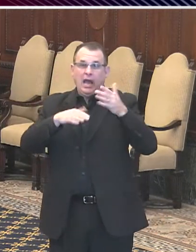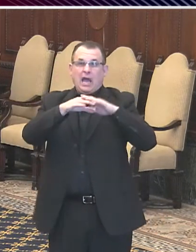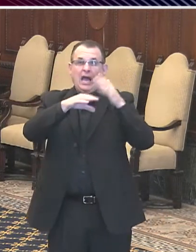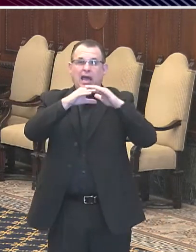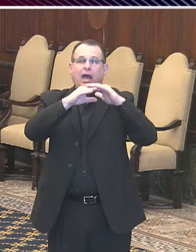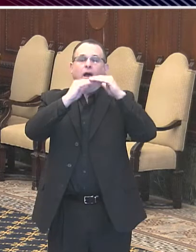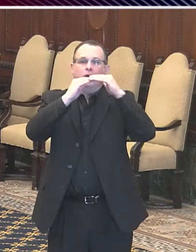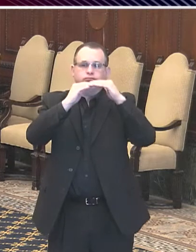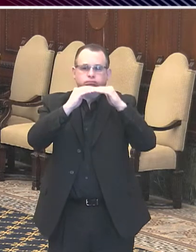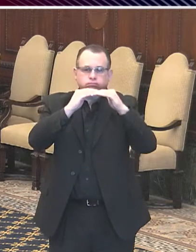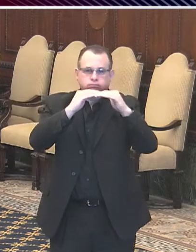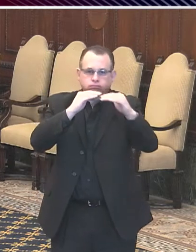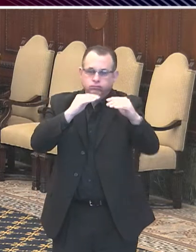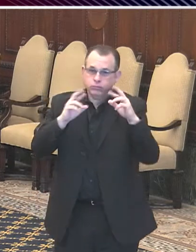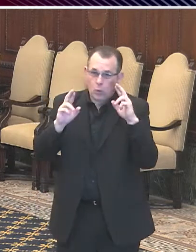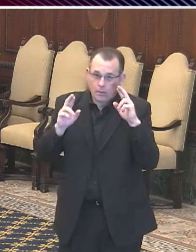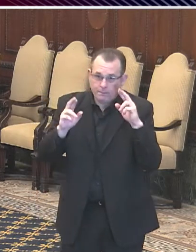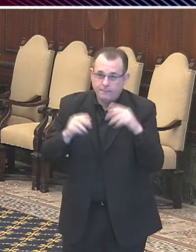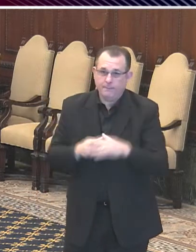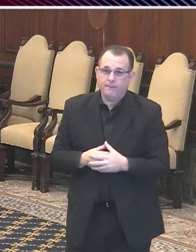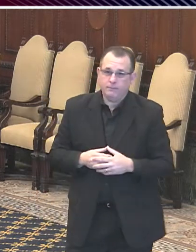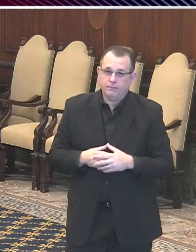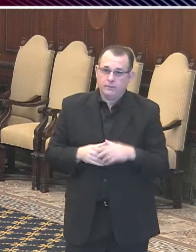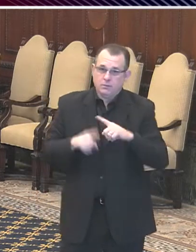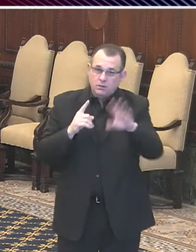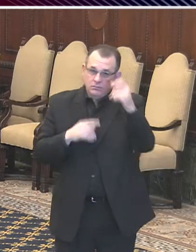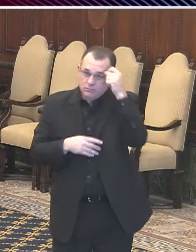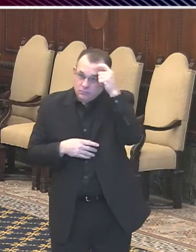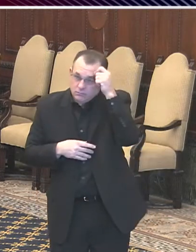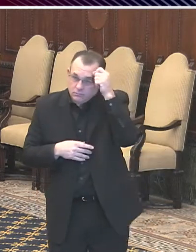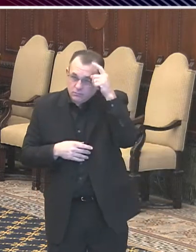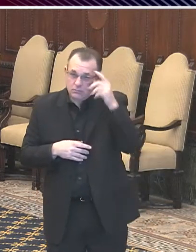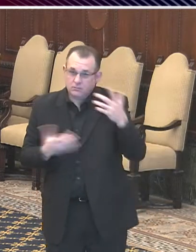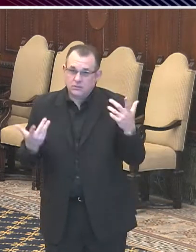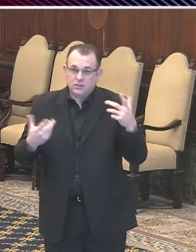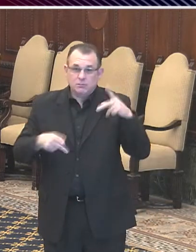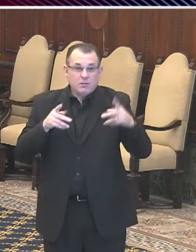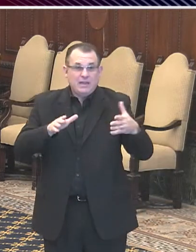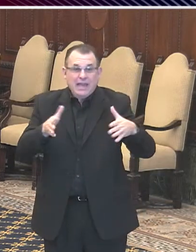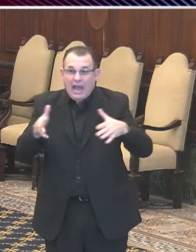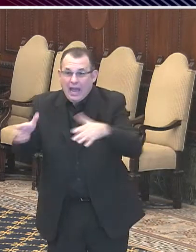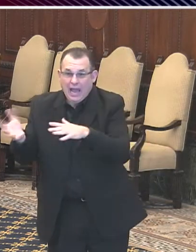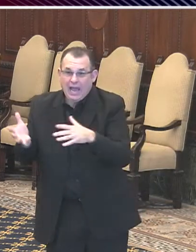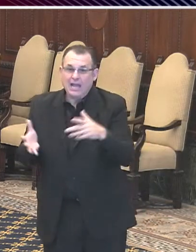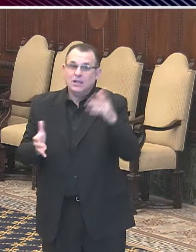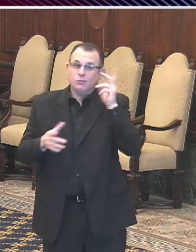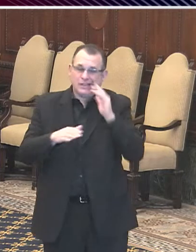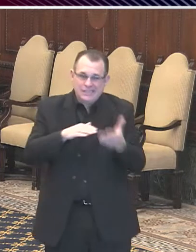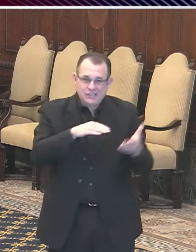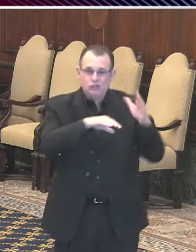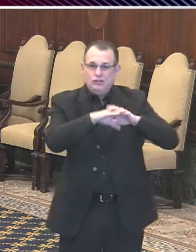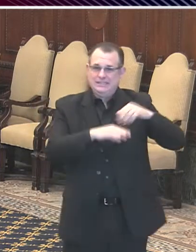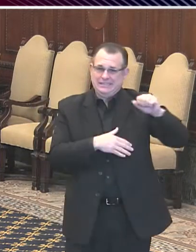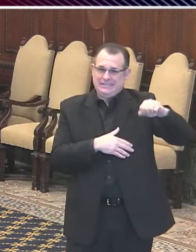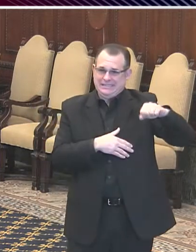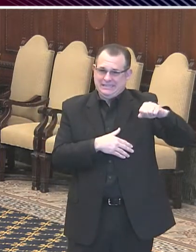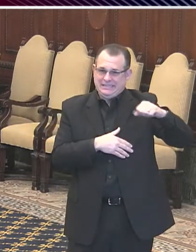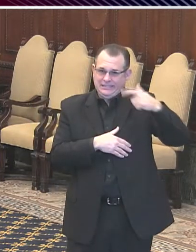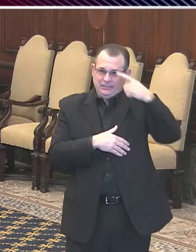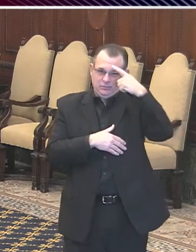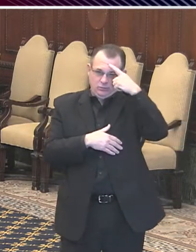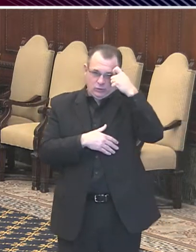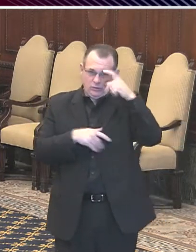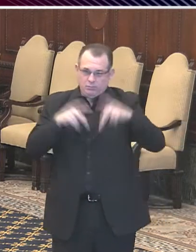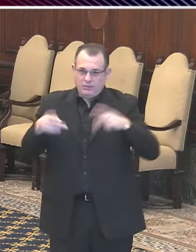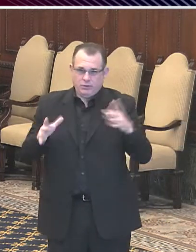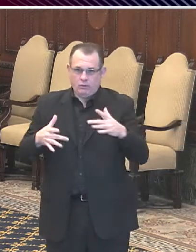infection, but the number of people who died from this is going to lag behind that. So this number of deaths will probably continue to rise over the next few days